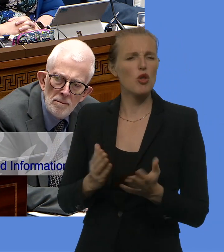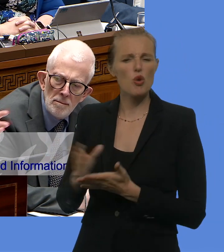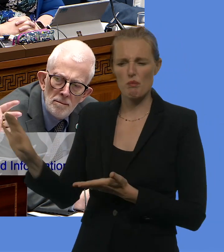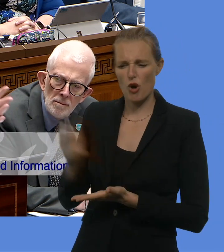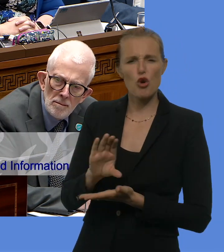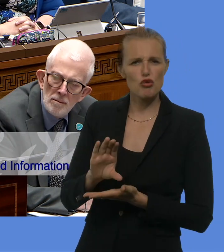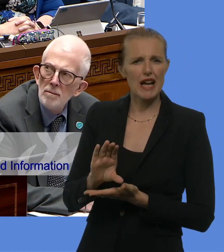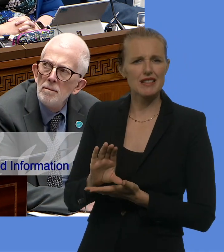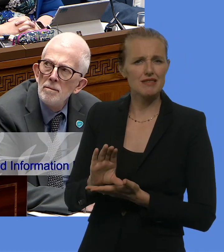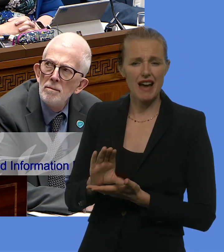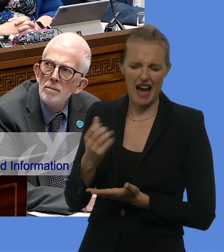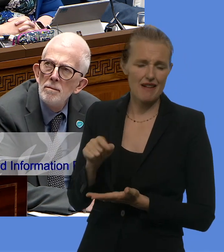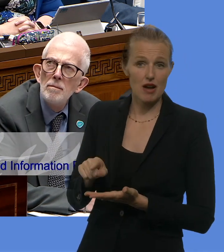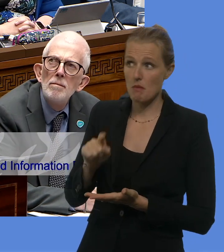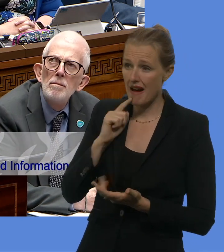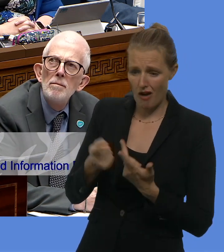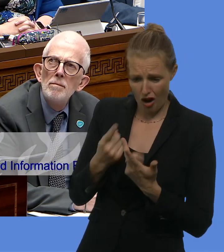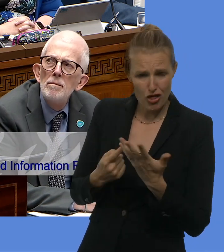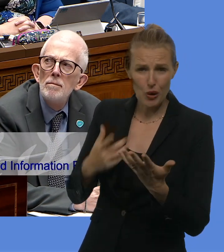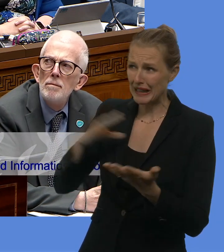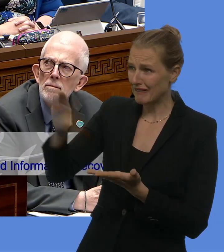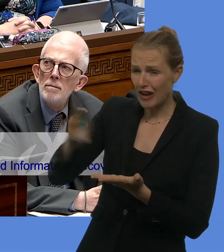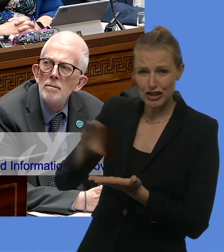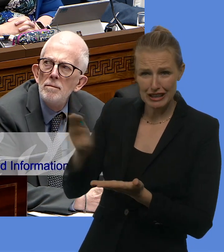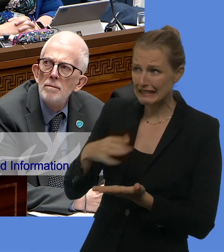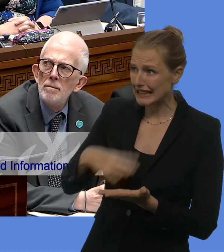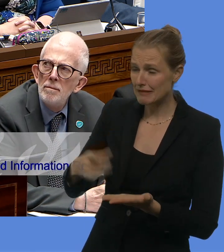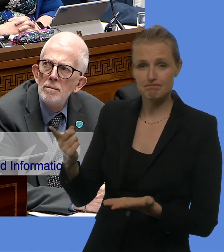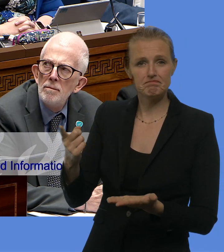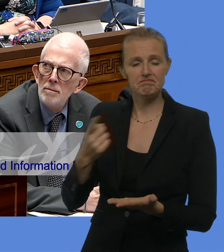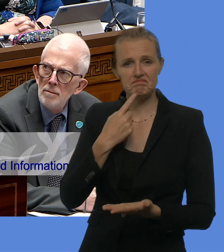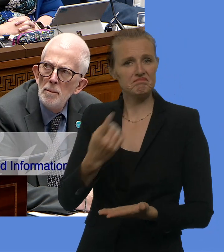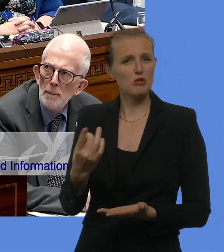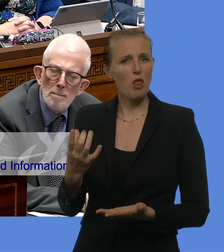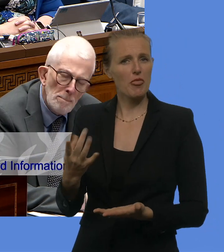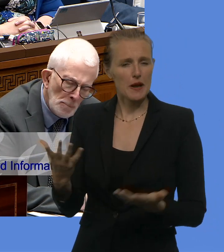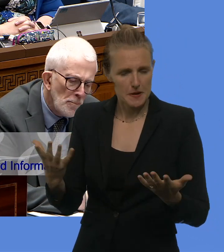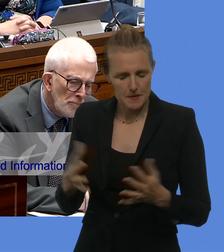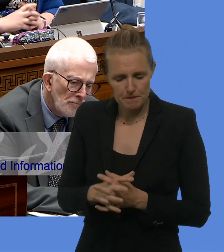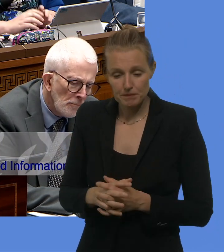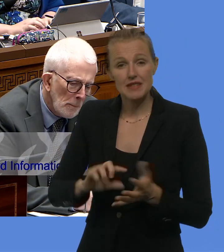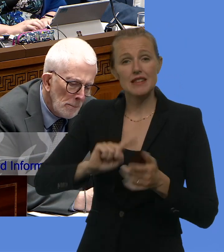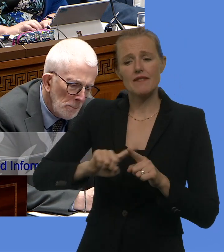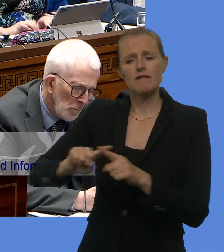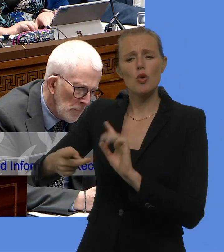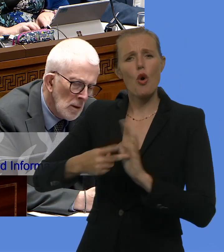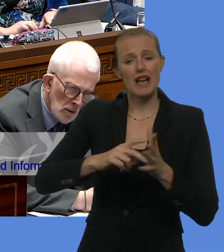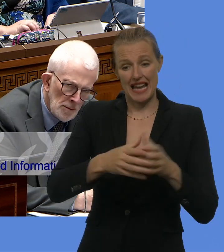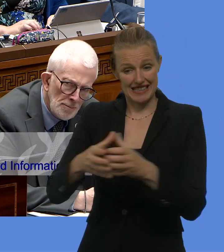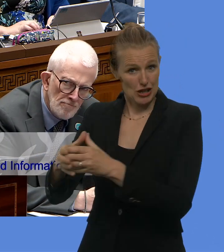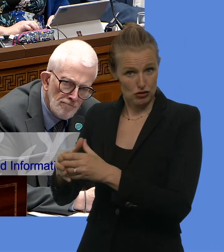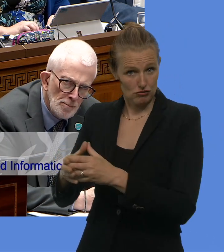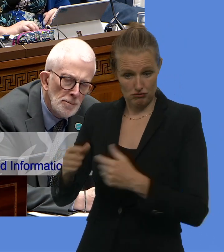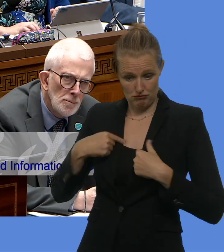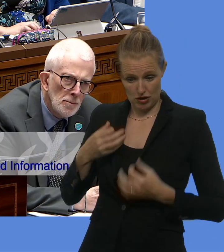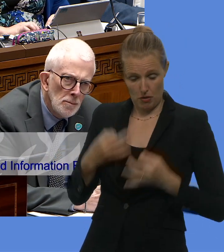and I can think of a number of examples where that is the case. I, however, have been very clear to all of the organisations that work and are funded by the Department